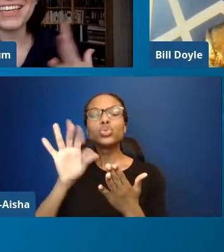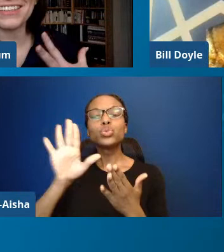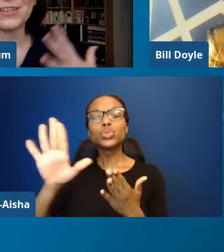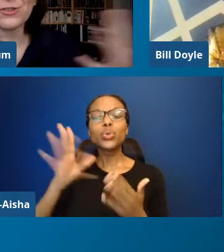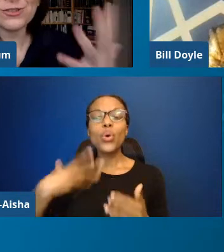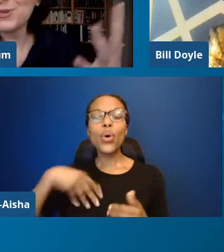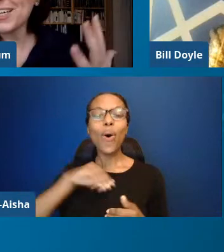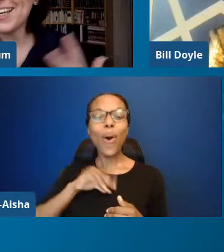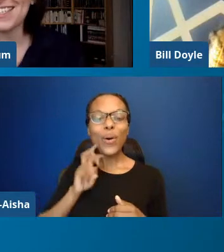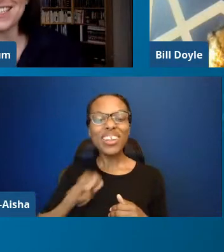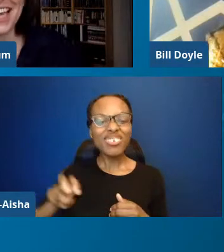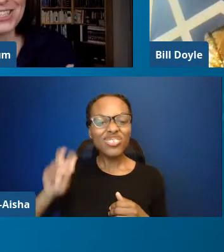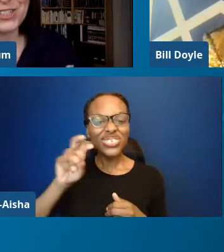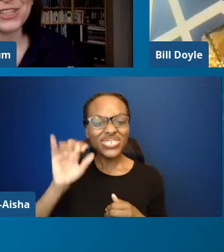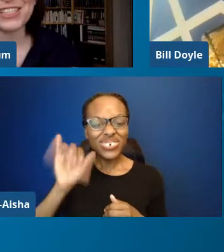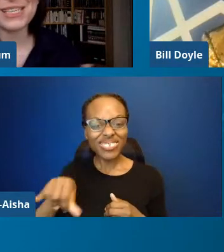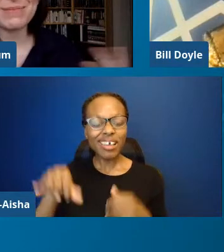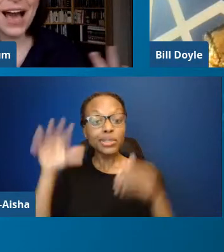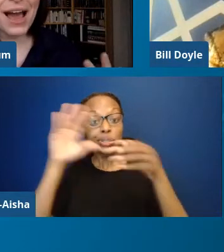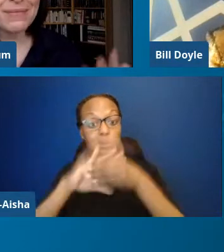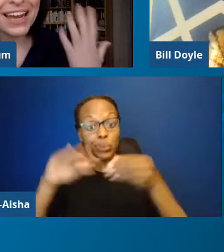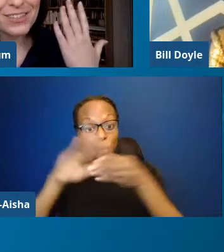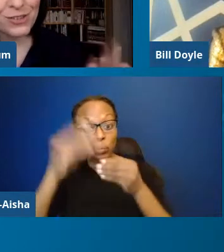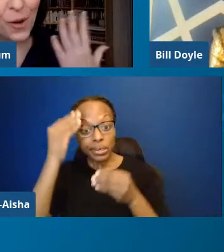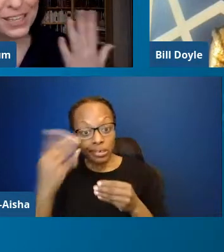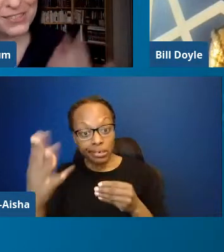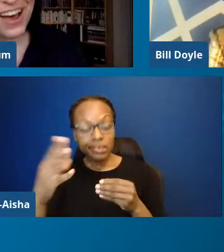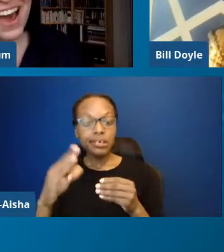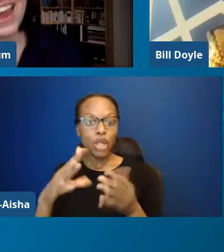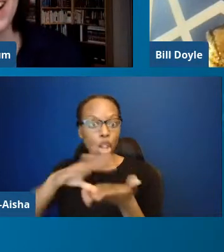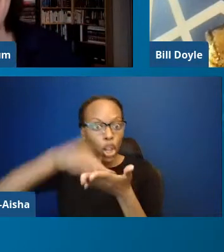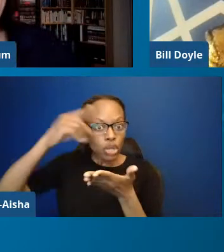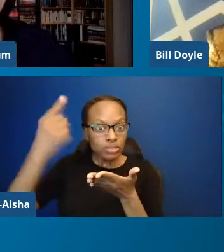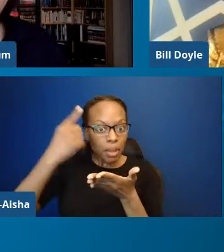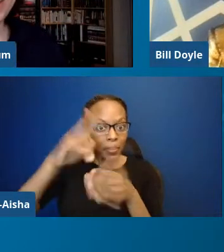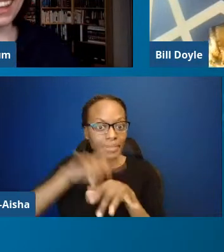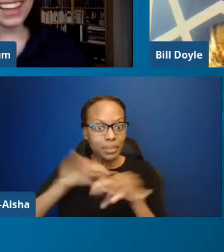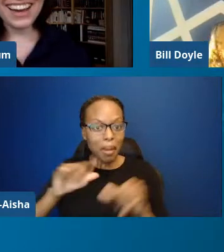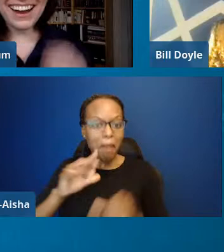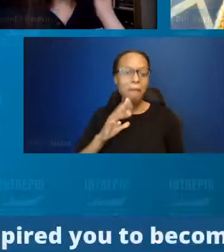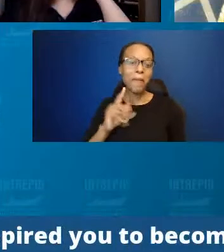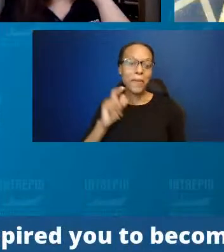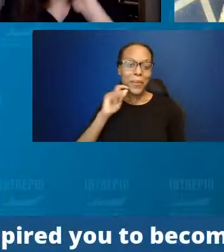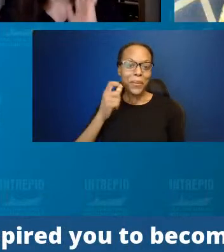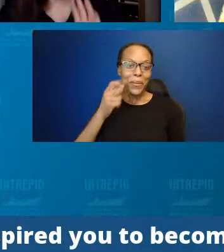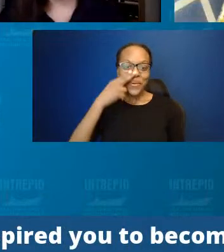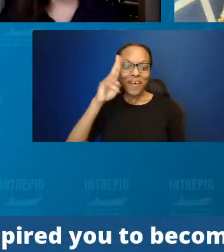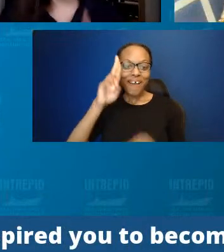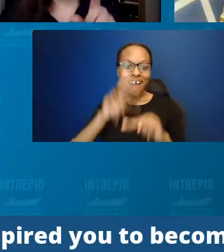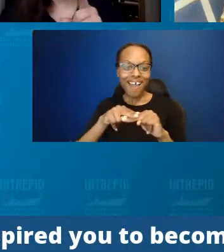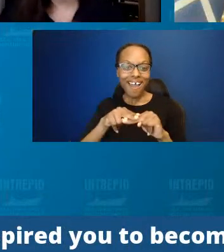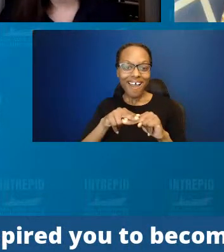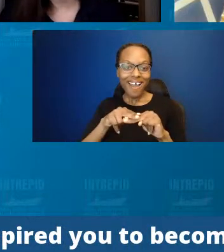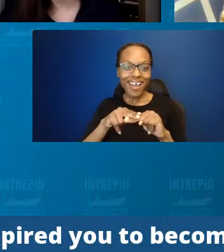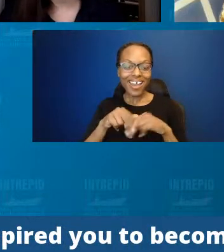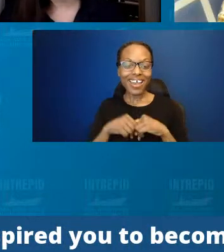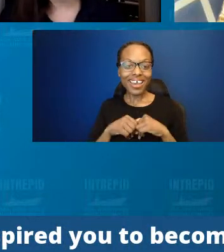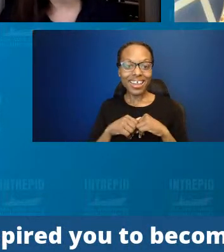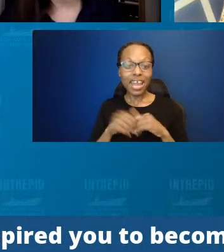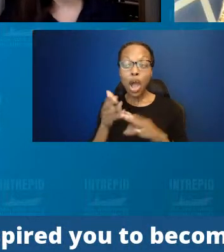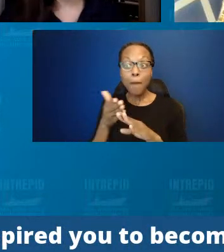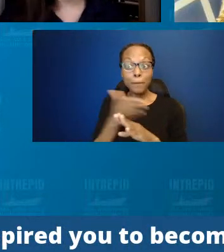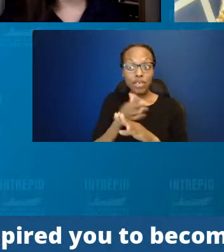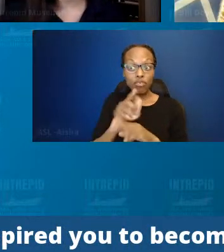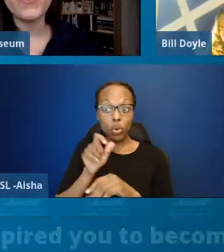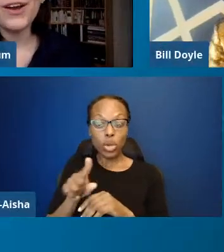book that like tells a story and it's educational at the same time. That is so much fun. Thank you. Awesome. And you know what, actually, before we get to